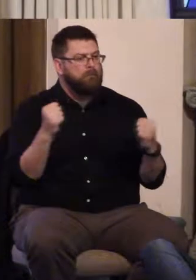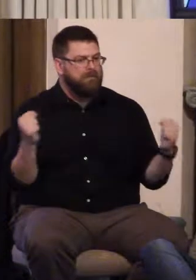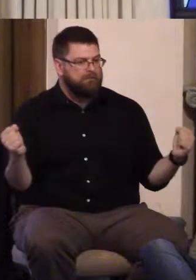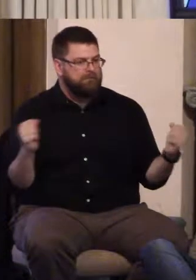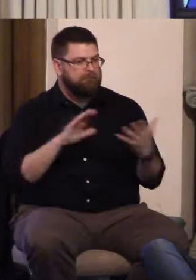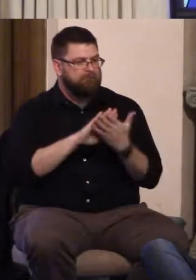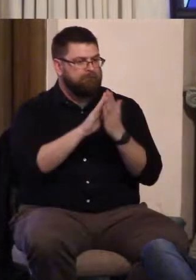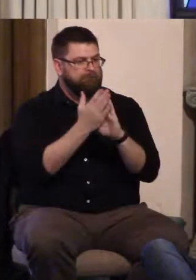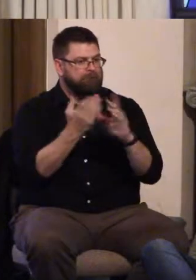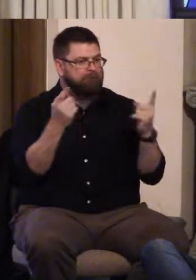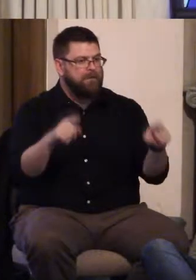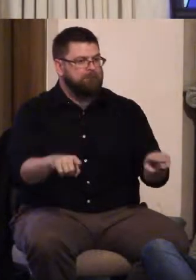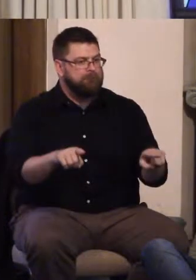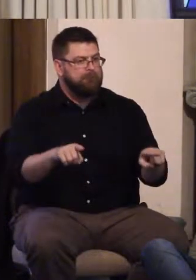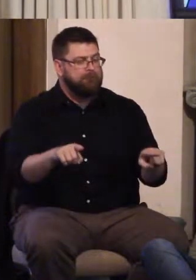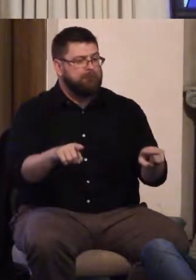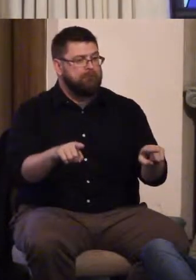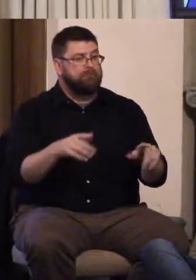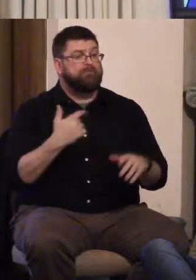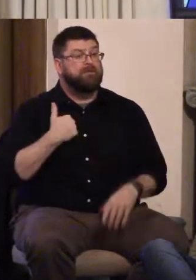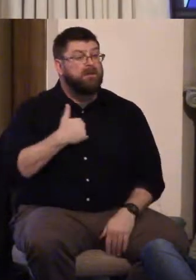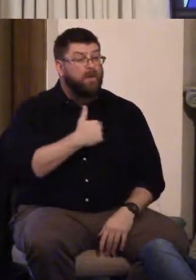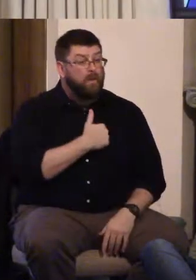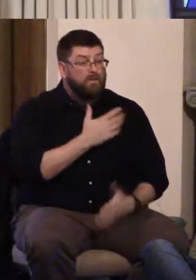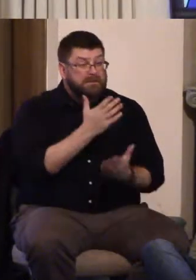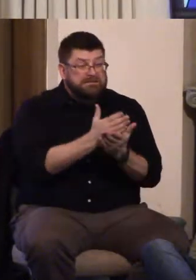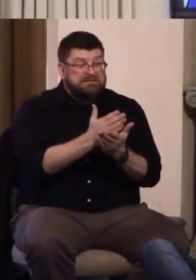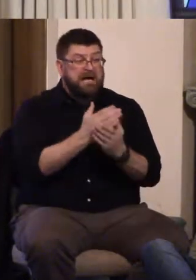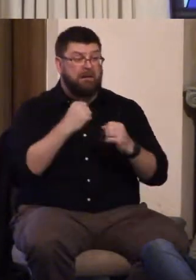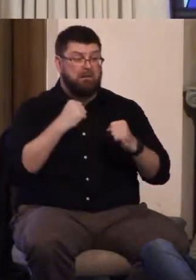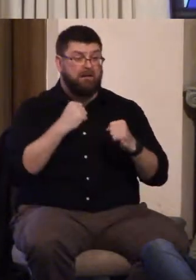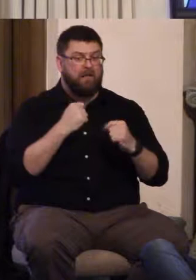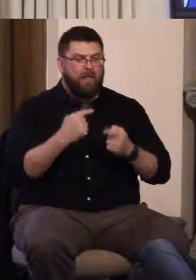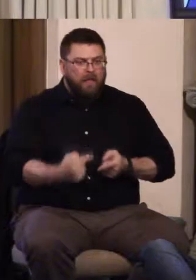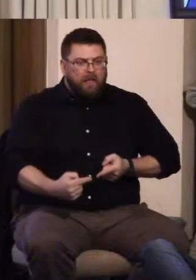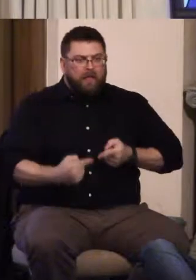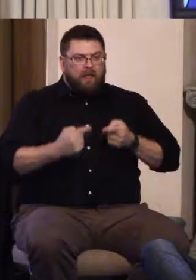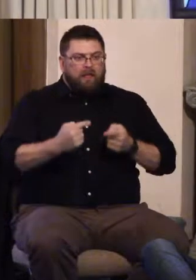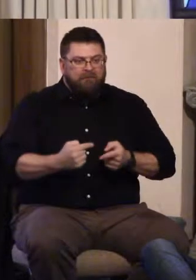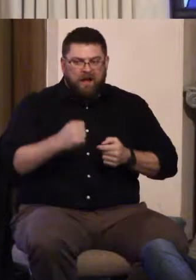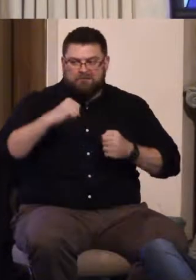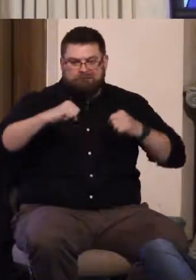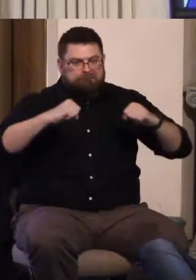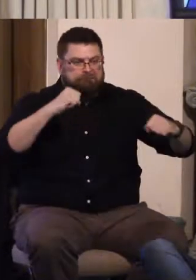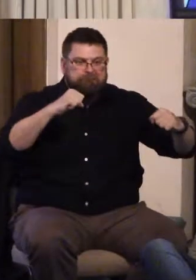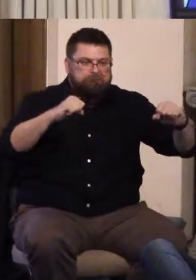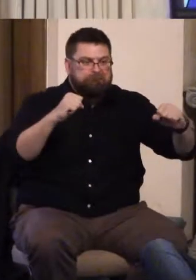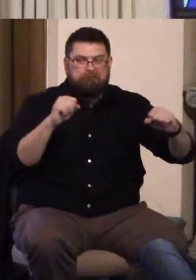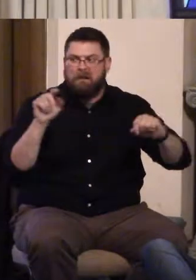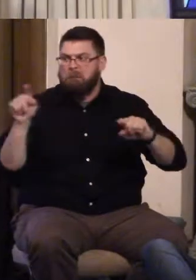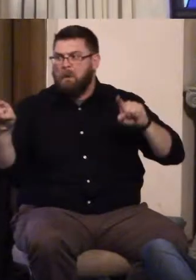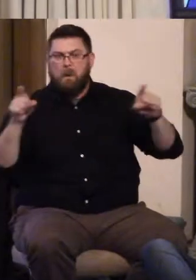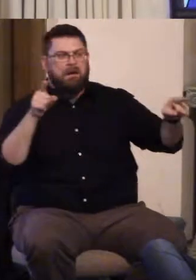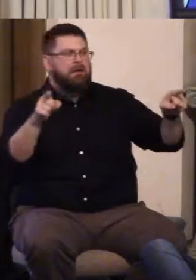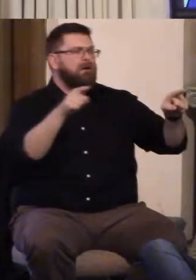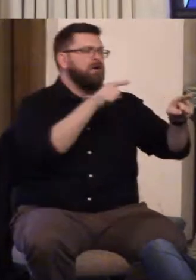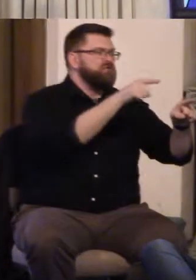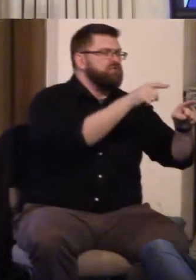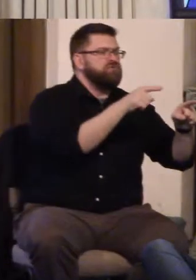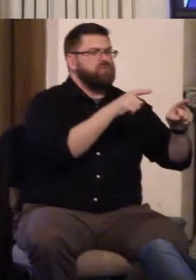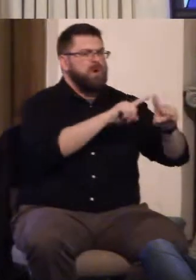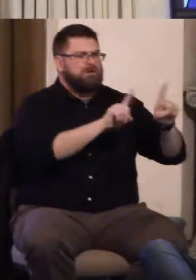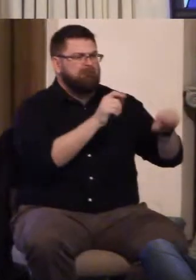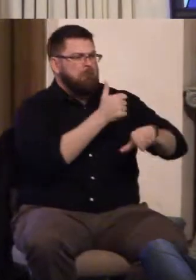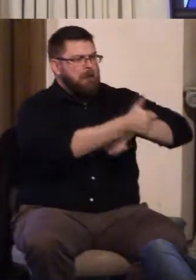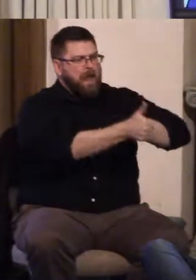right? When we stop fighting where we are and where everybody else is, pointing fingers